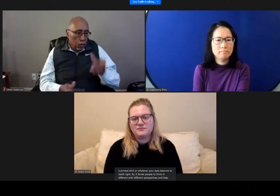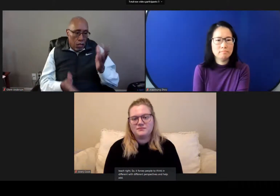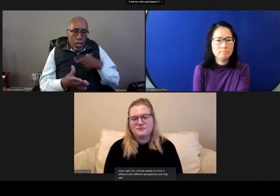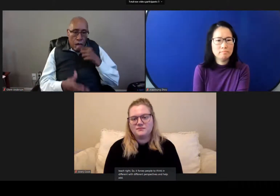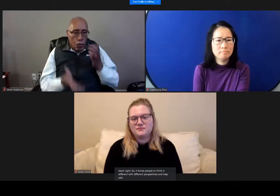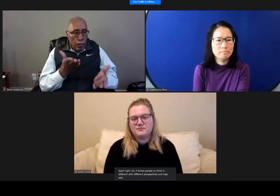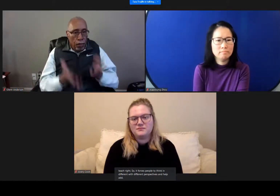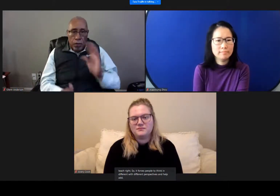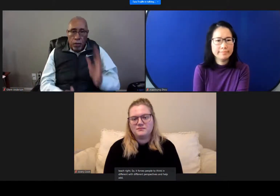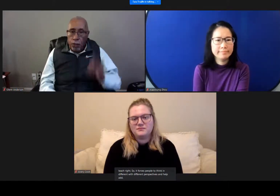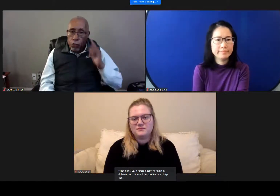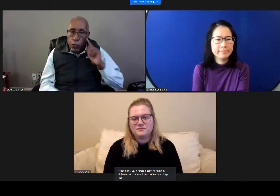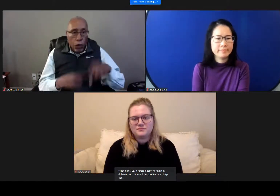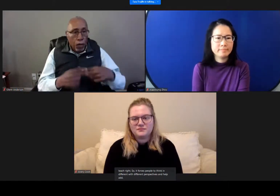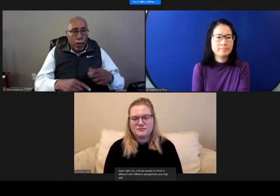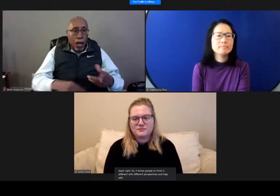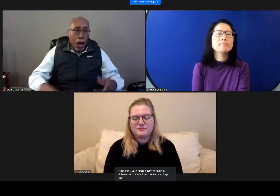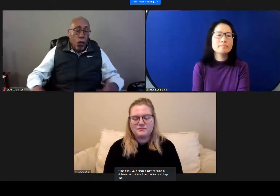add